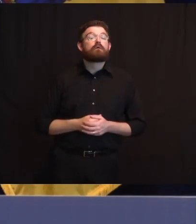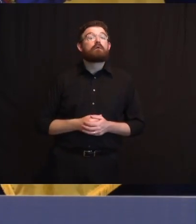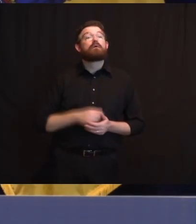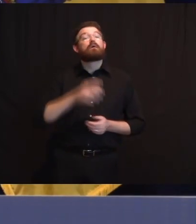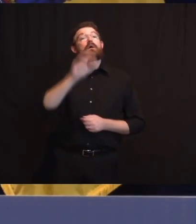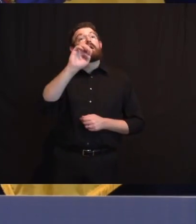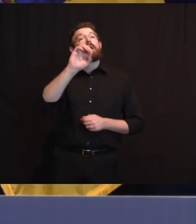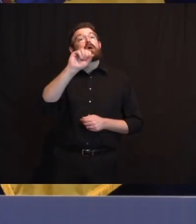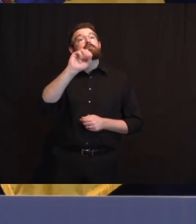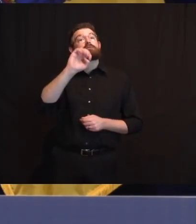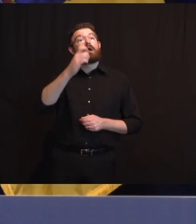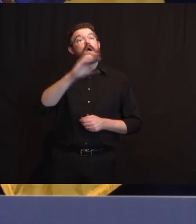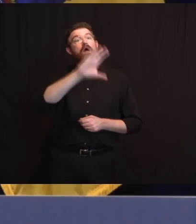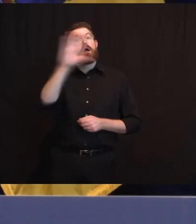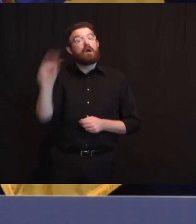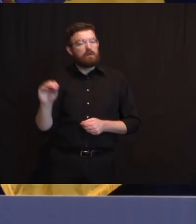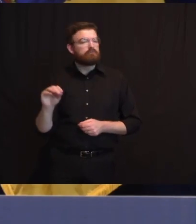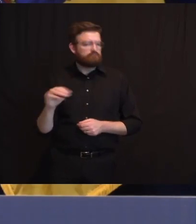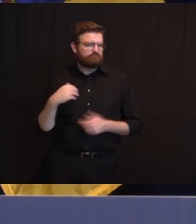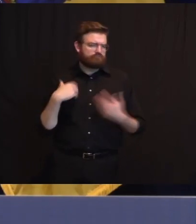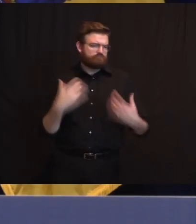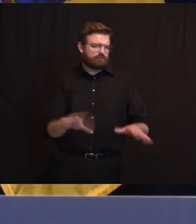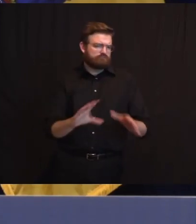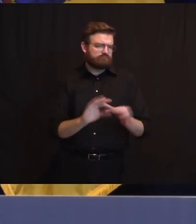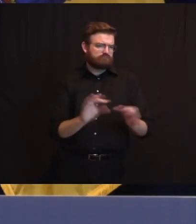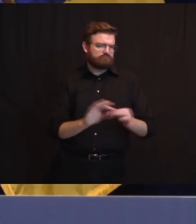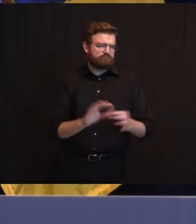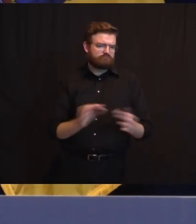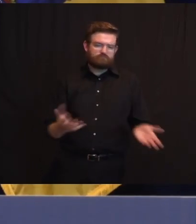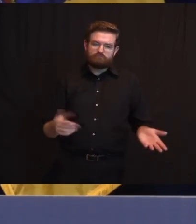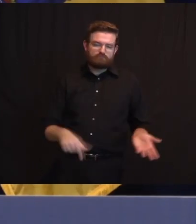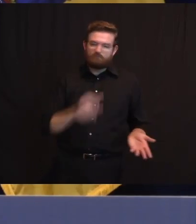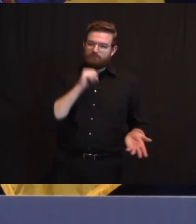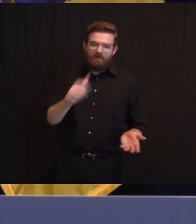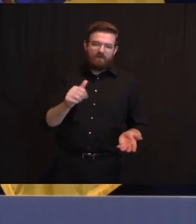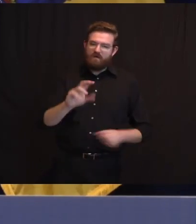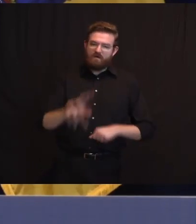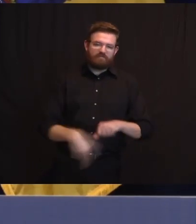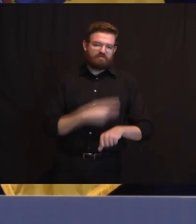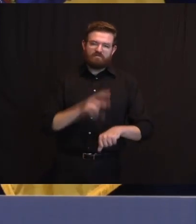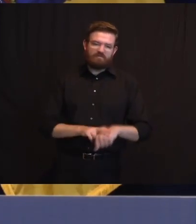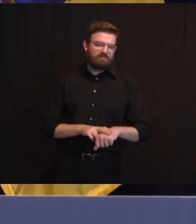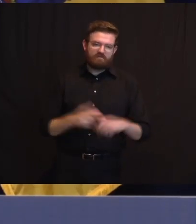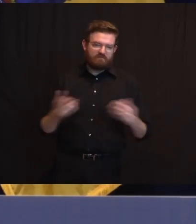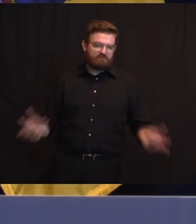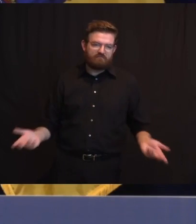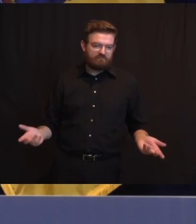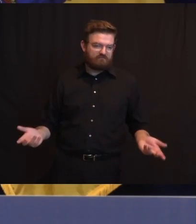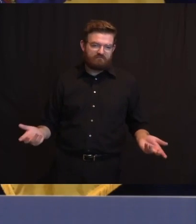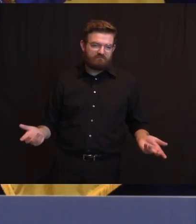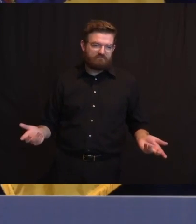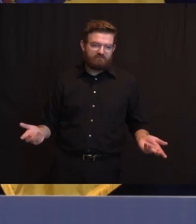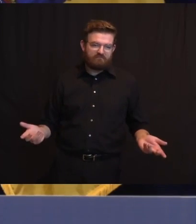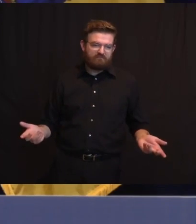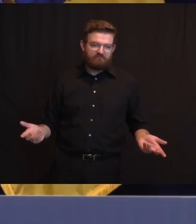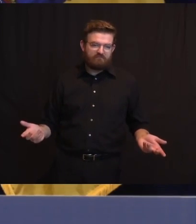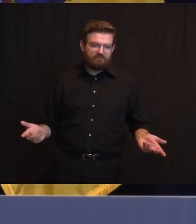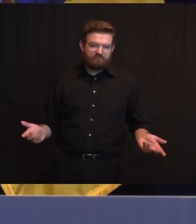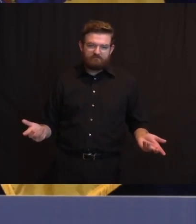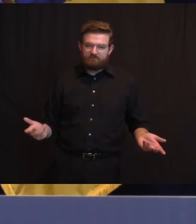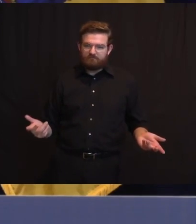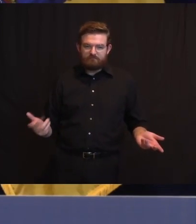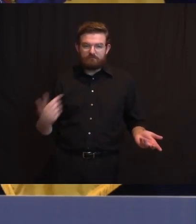Again, we have to accept the fact this is not going to be normal, that facts are evolving, and we promise would be